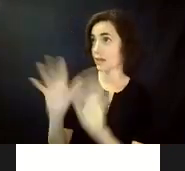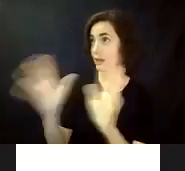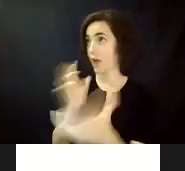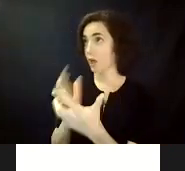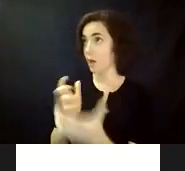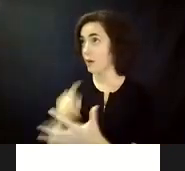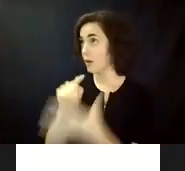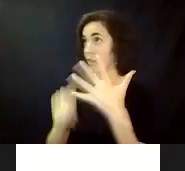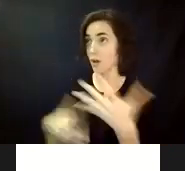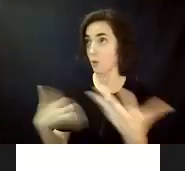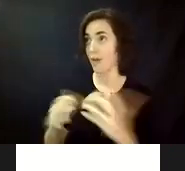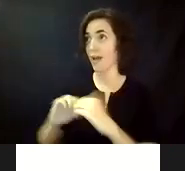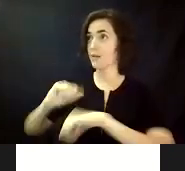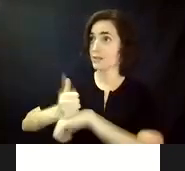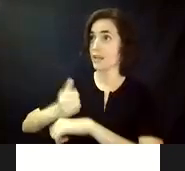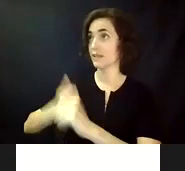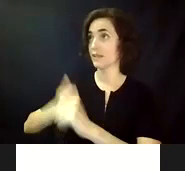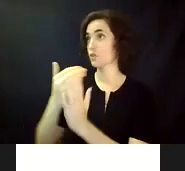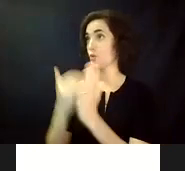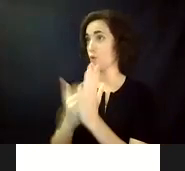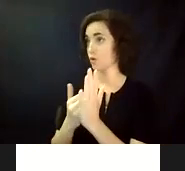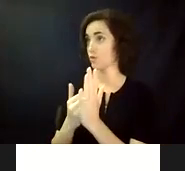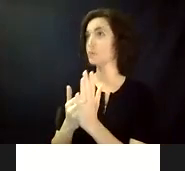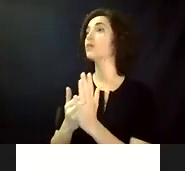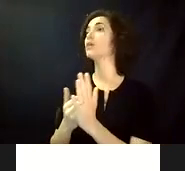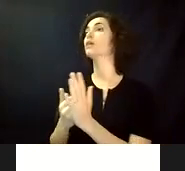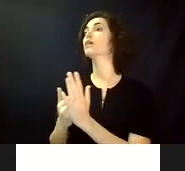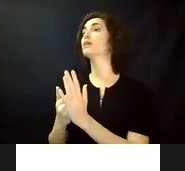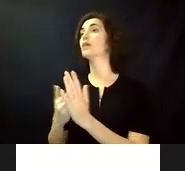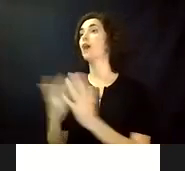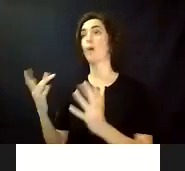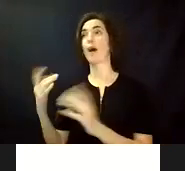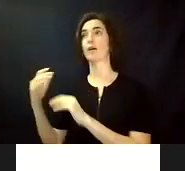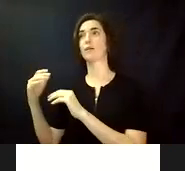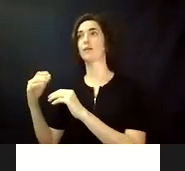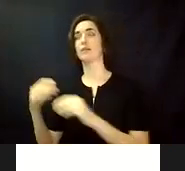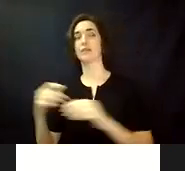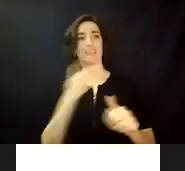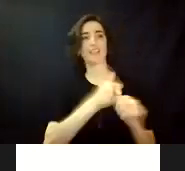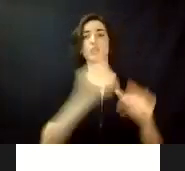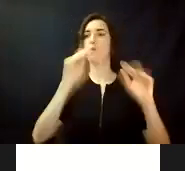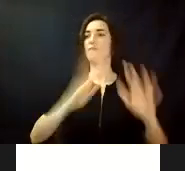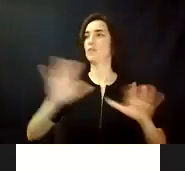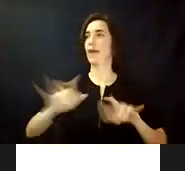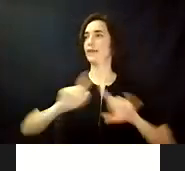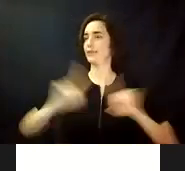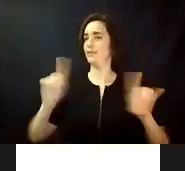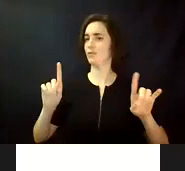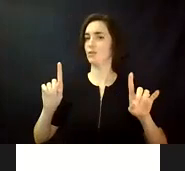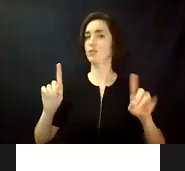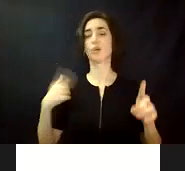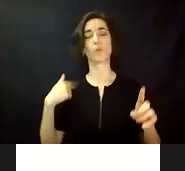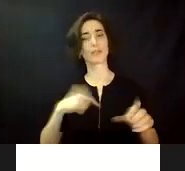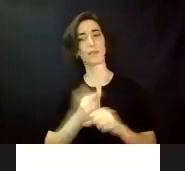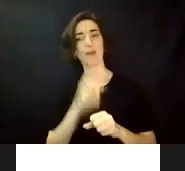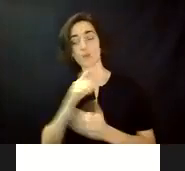are going to be implemented in each course, because from professor to professor, it may look a little differently. So we want to make sure that our students